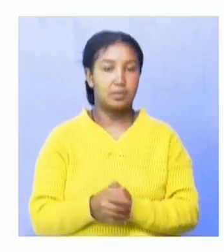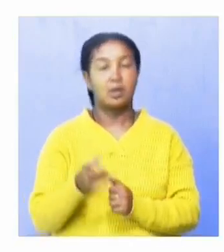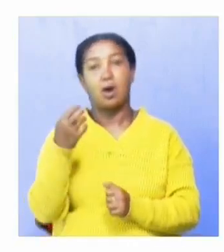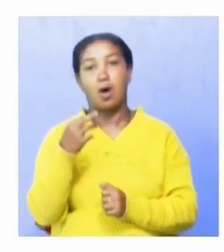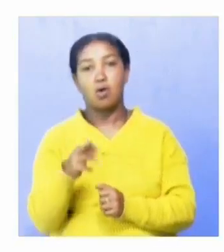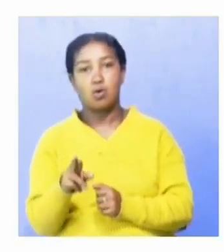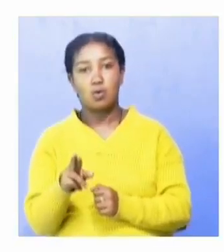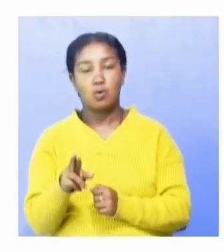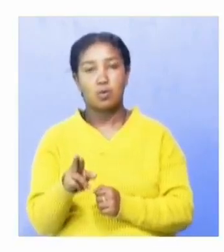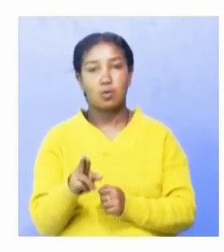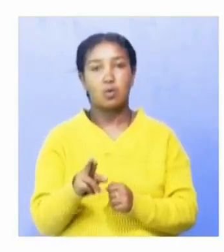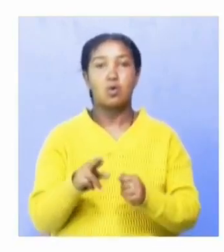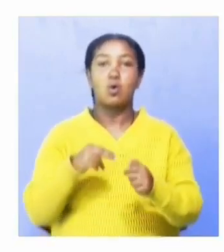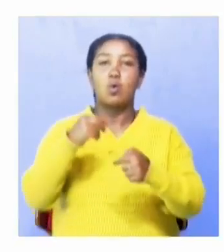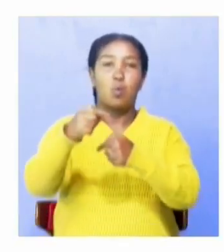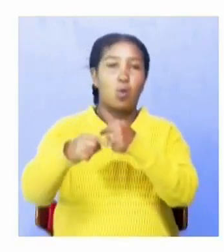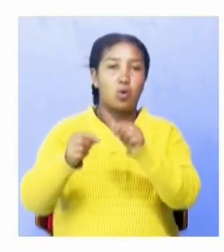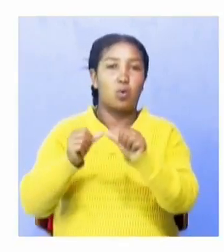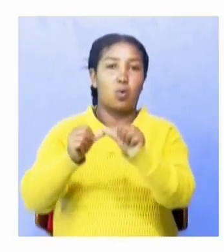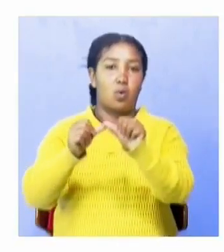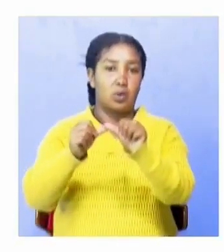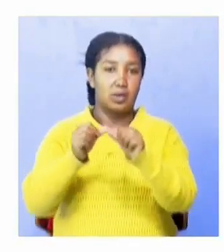or going on